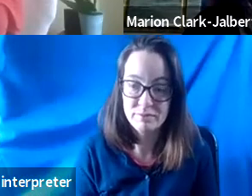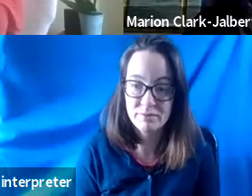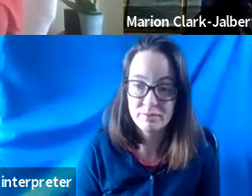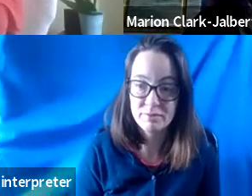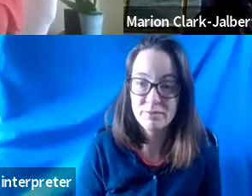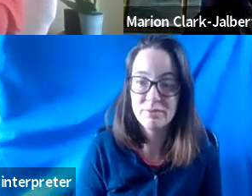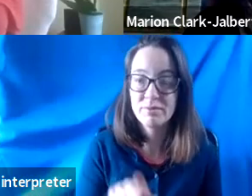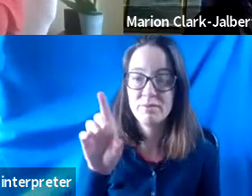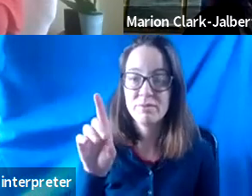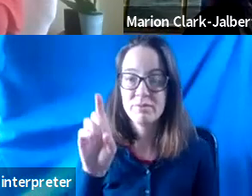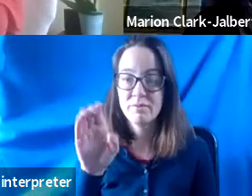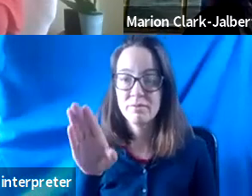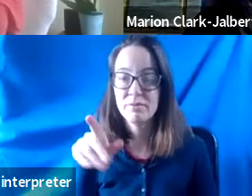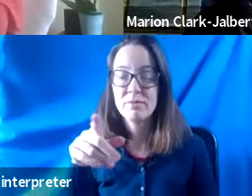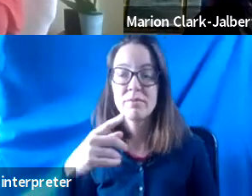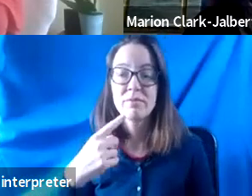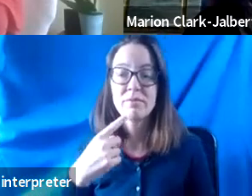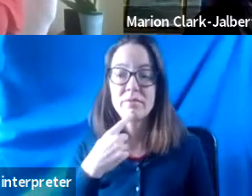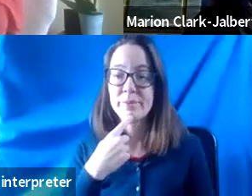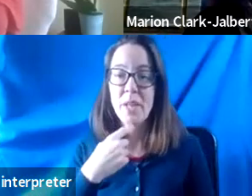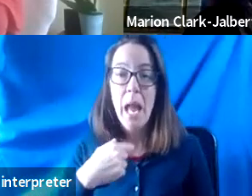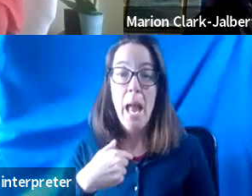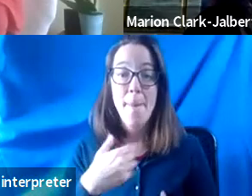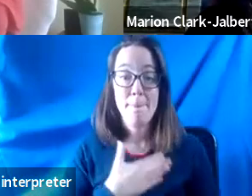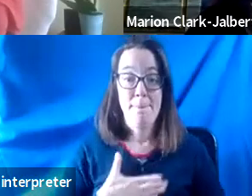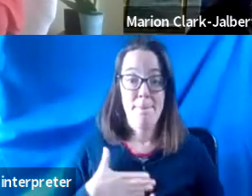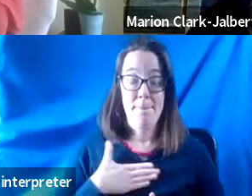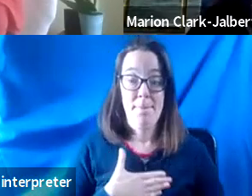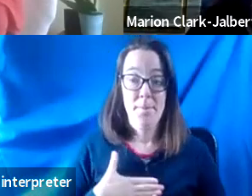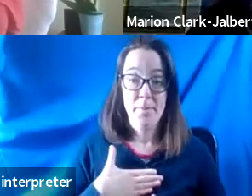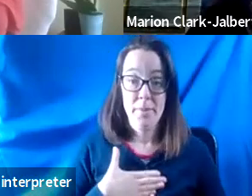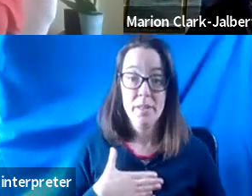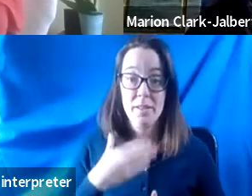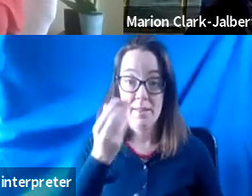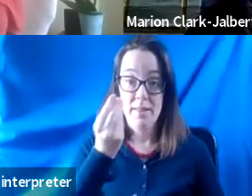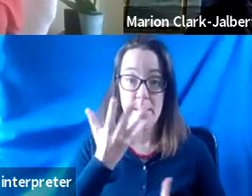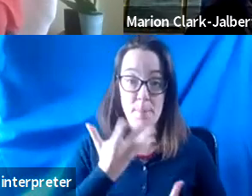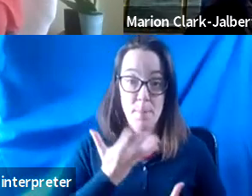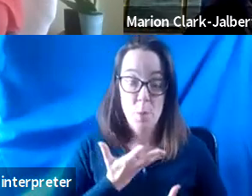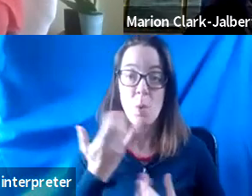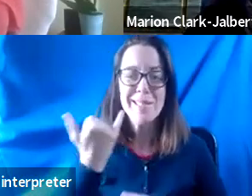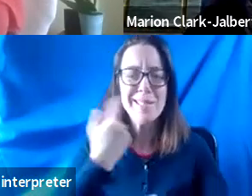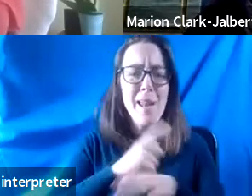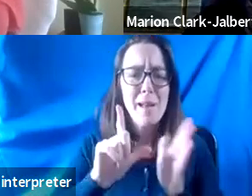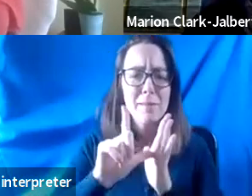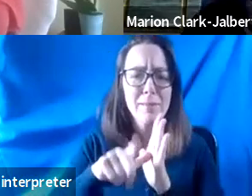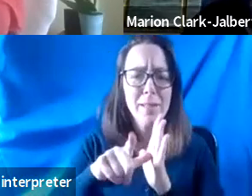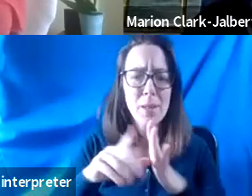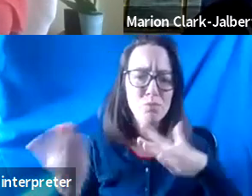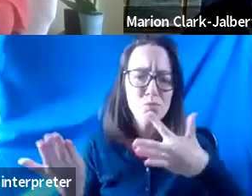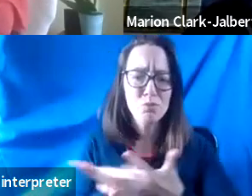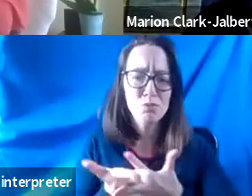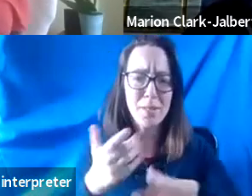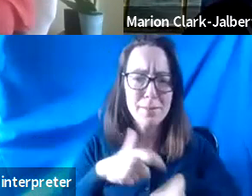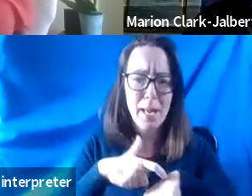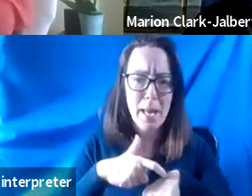seeing everybody. So I think, will somebody remind me when we take our break today that I'm going to do just a little attendance check-in, because I'm not even